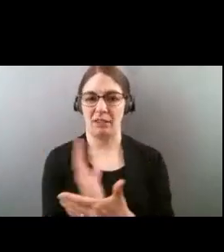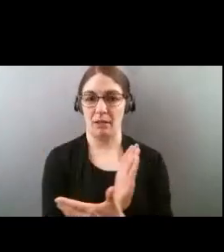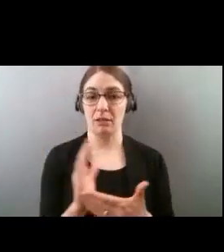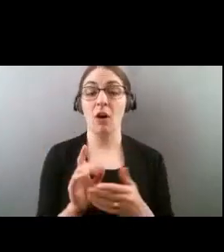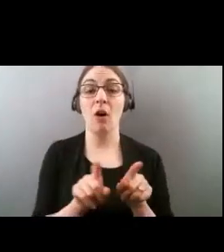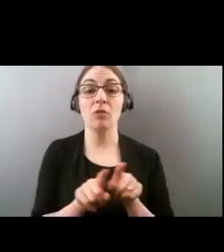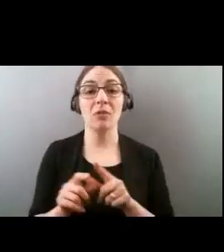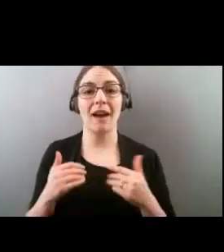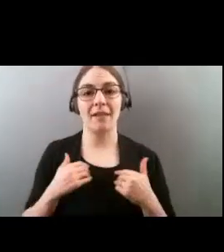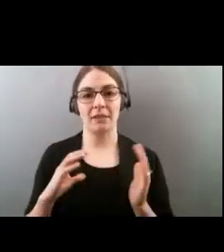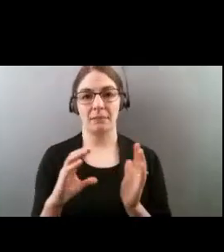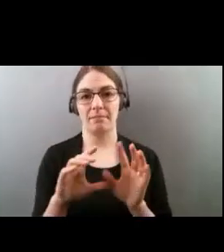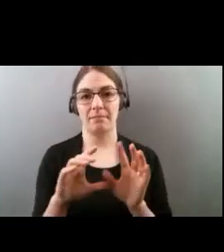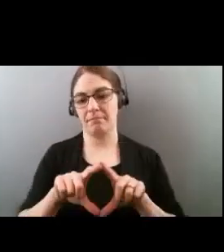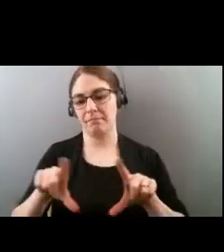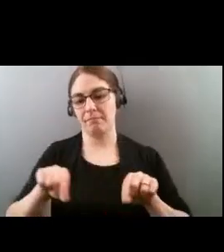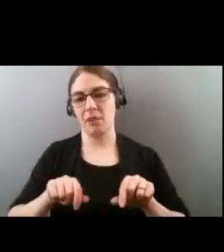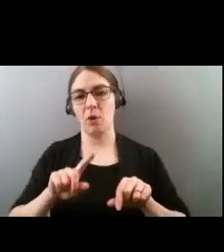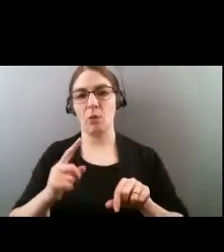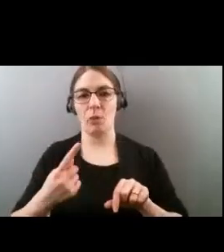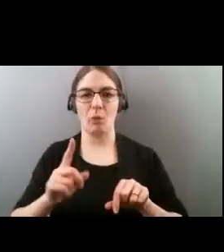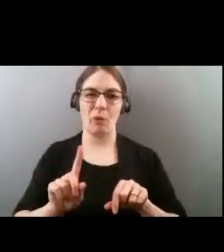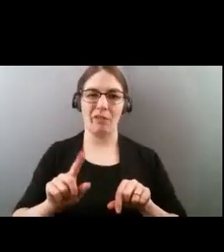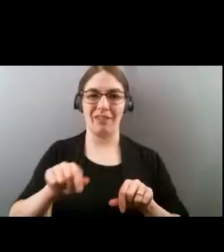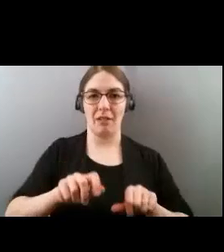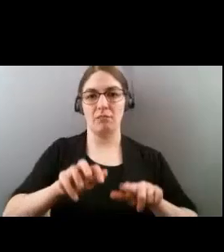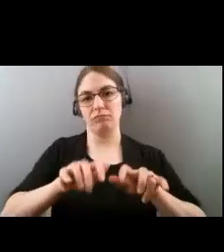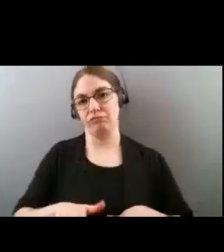text at the end.